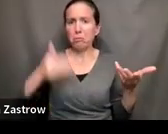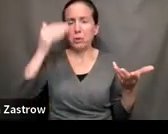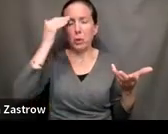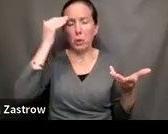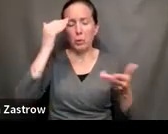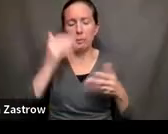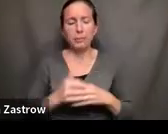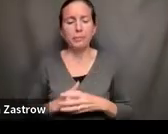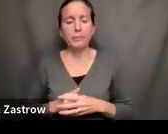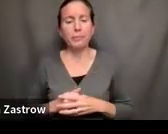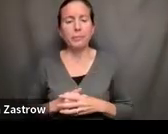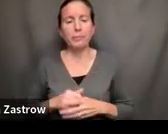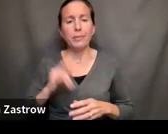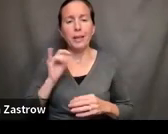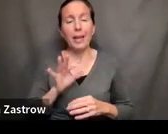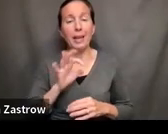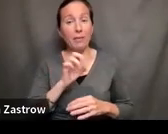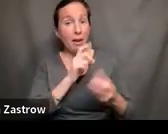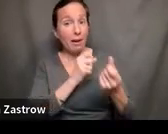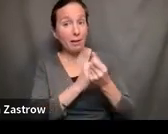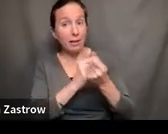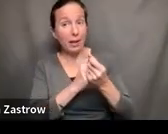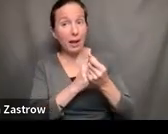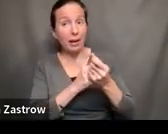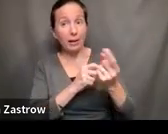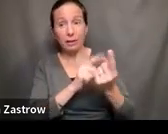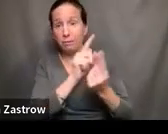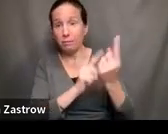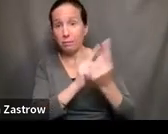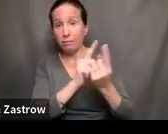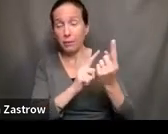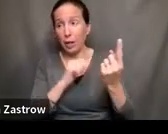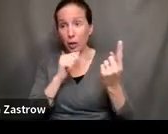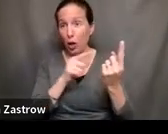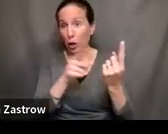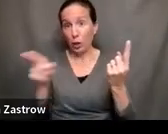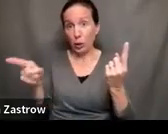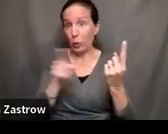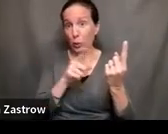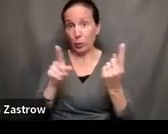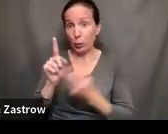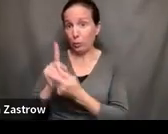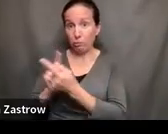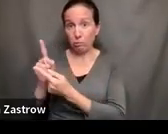If they've been working with an ed tech and not you all the time,